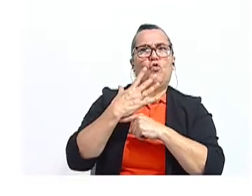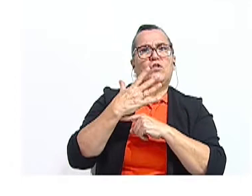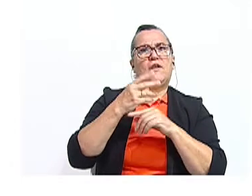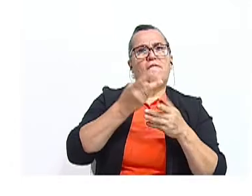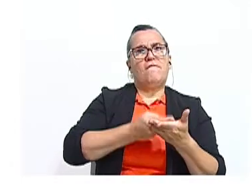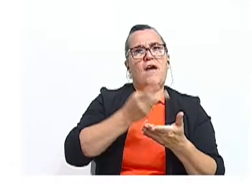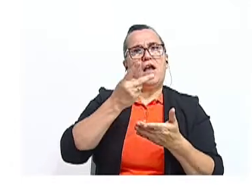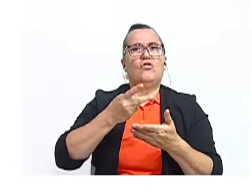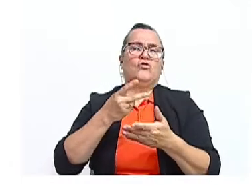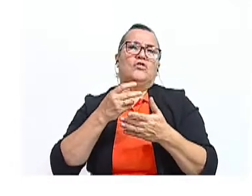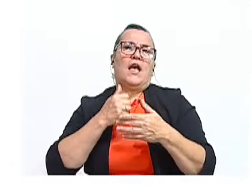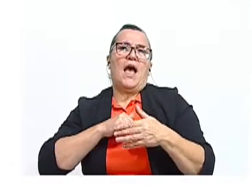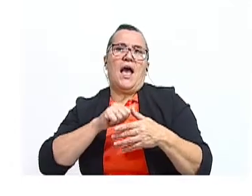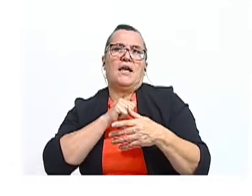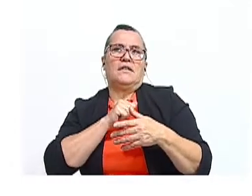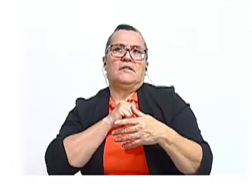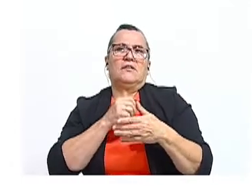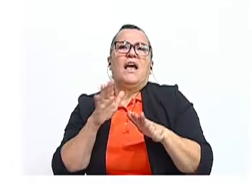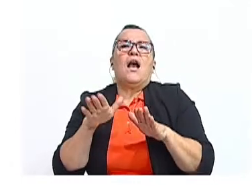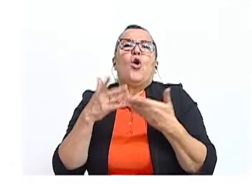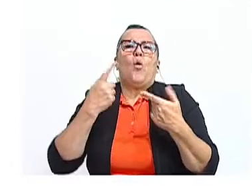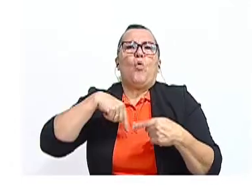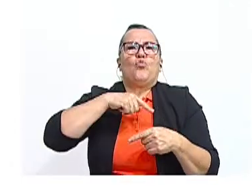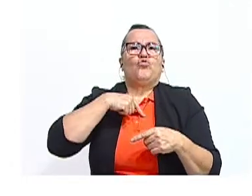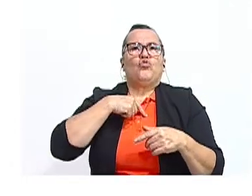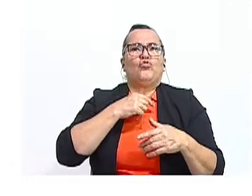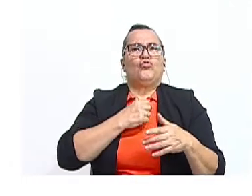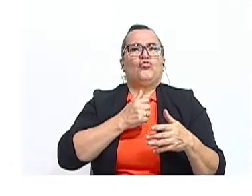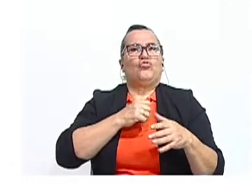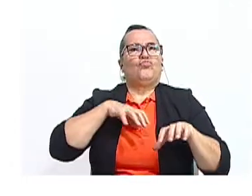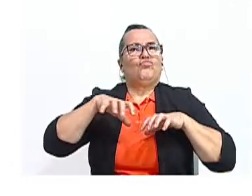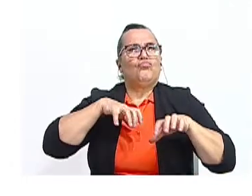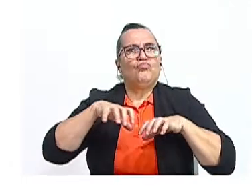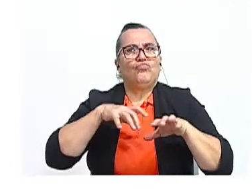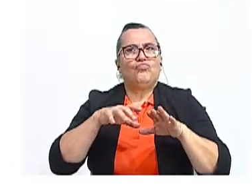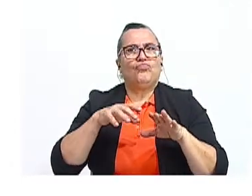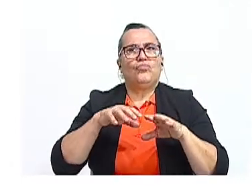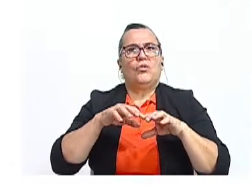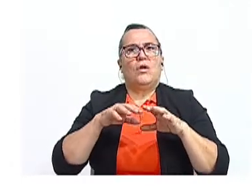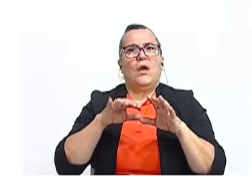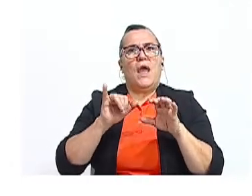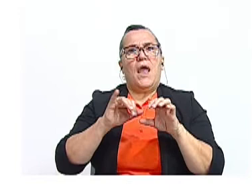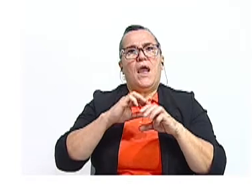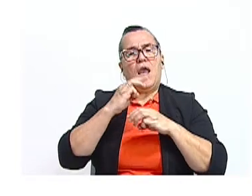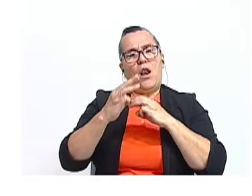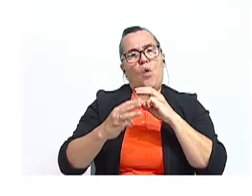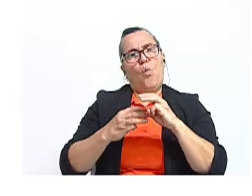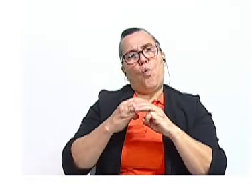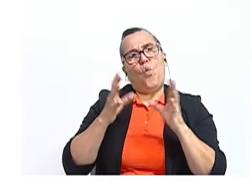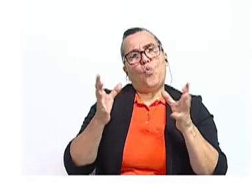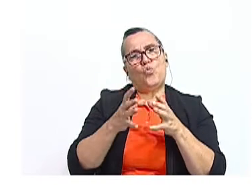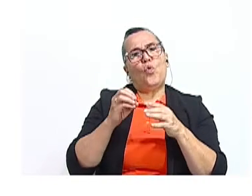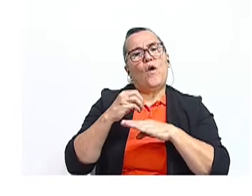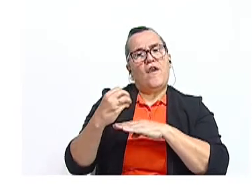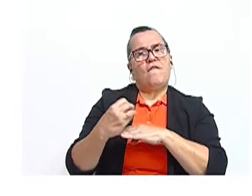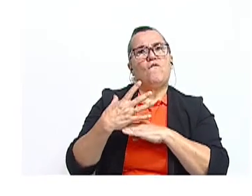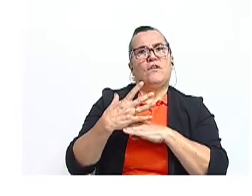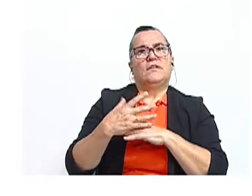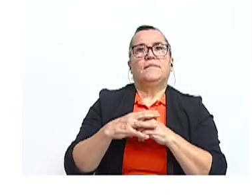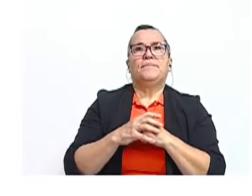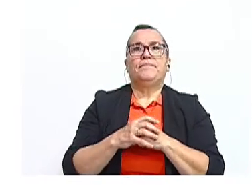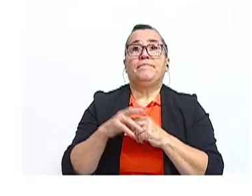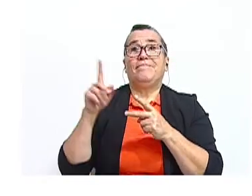how we behave, we are often unaware that we are influenced at all. Then we